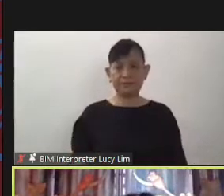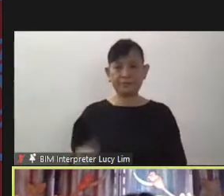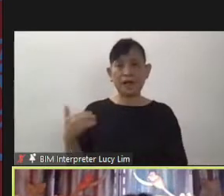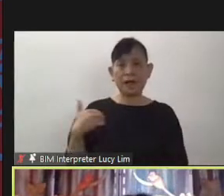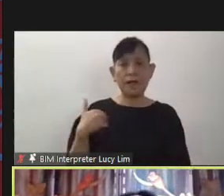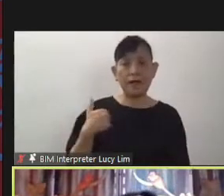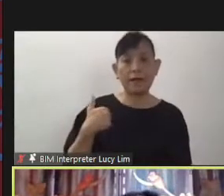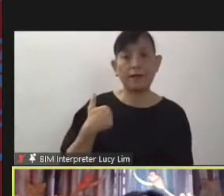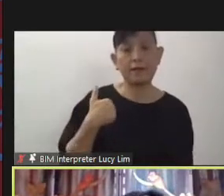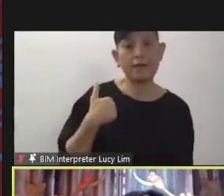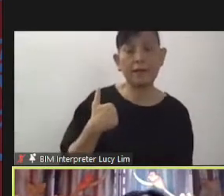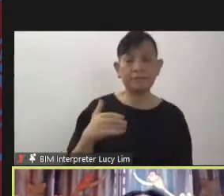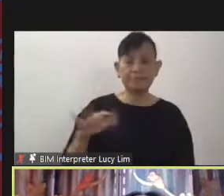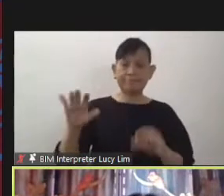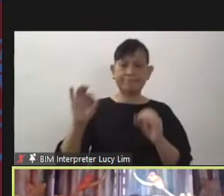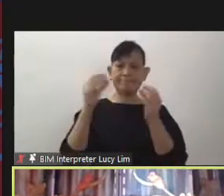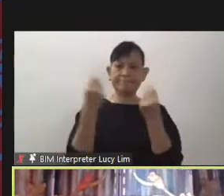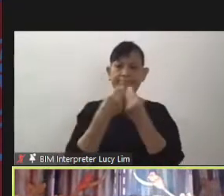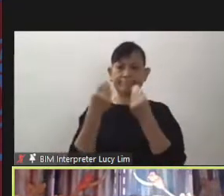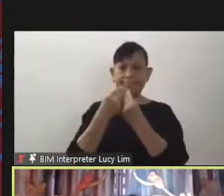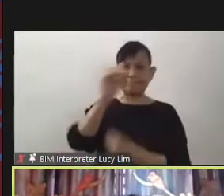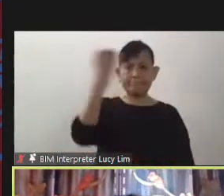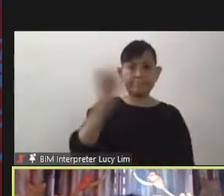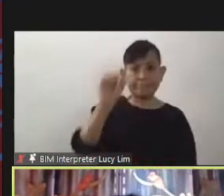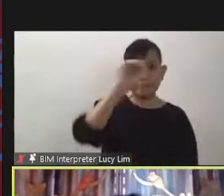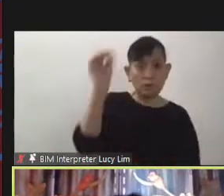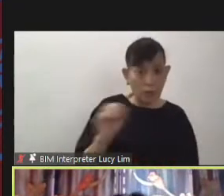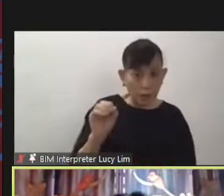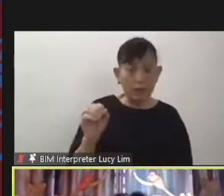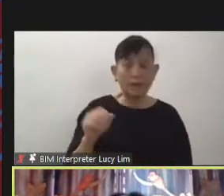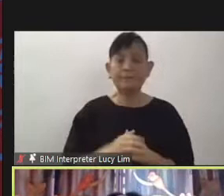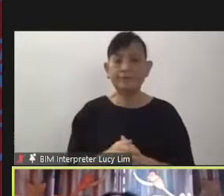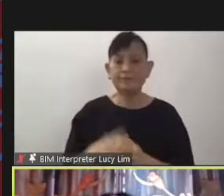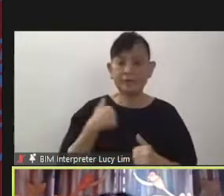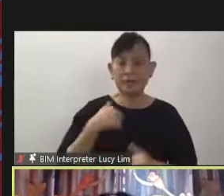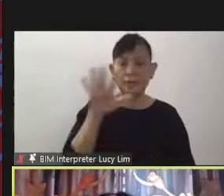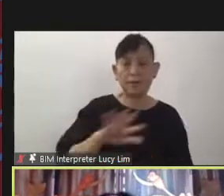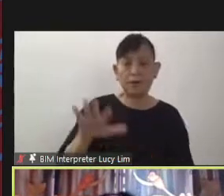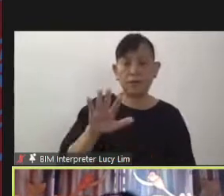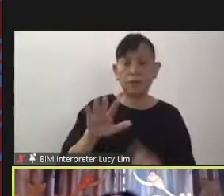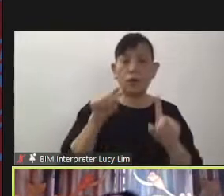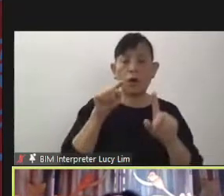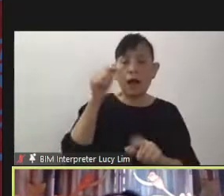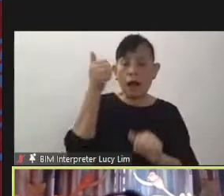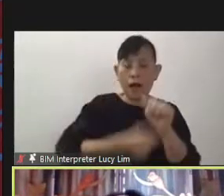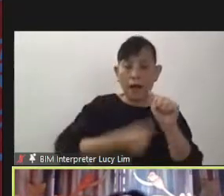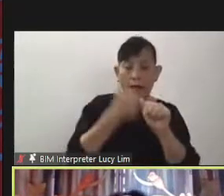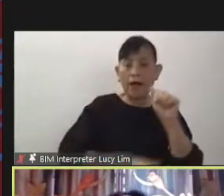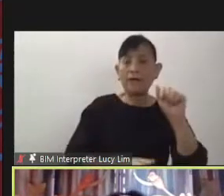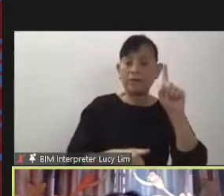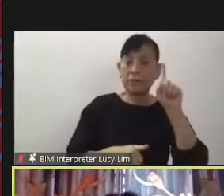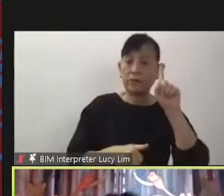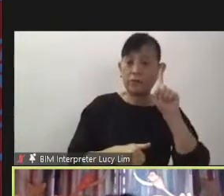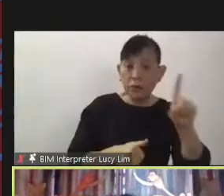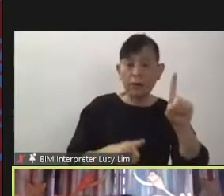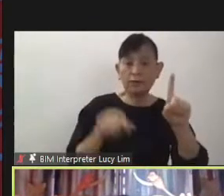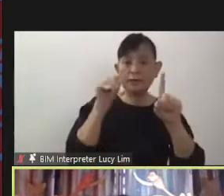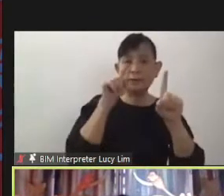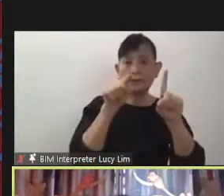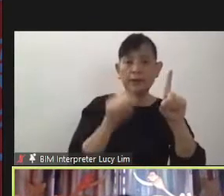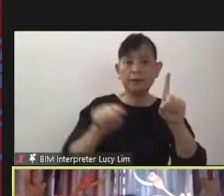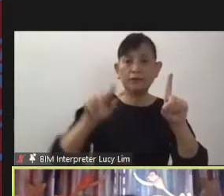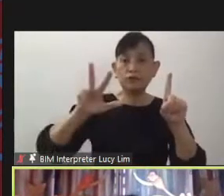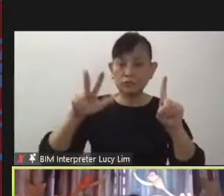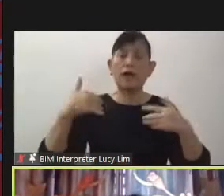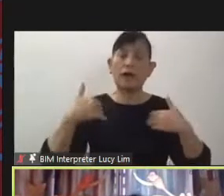of statistics here, but I'm just going to point out a few. Approximately 1 in 3 have experienced sexual harassment, and